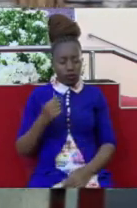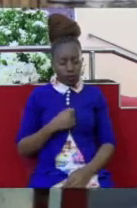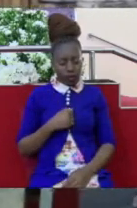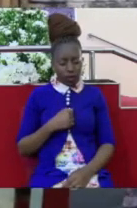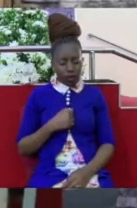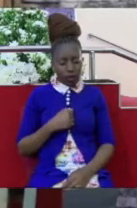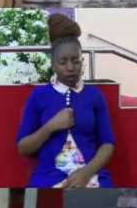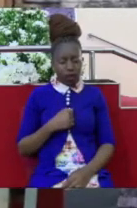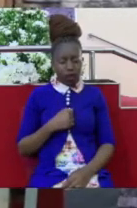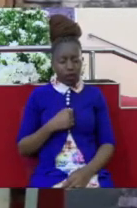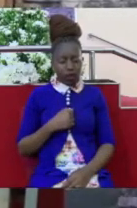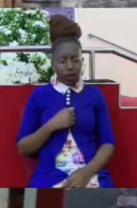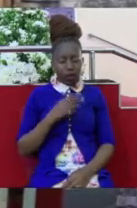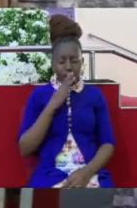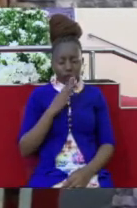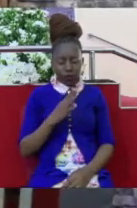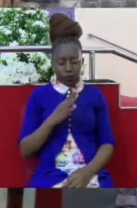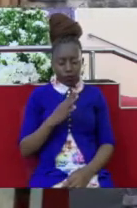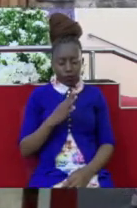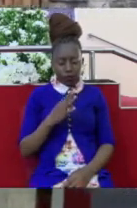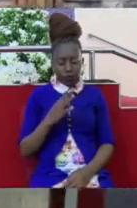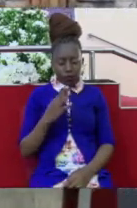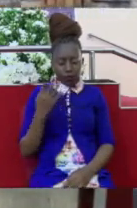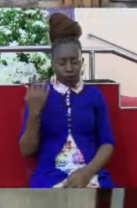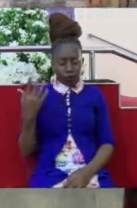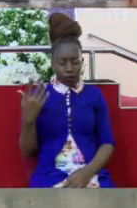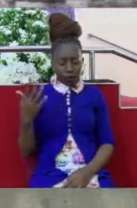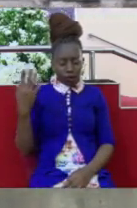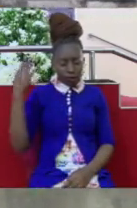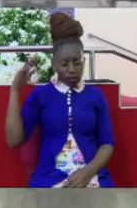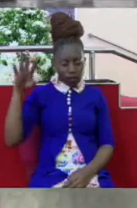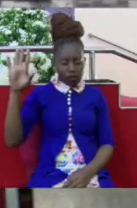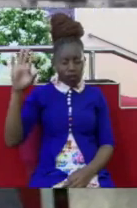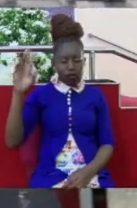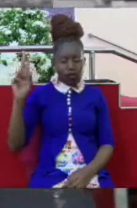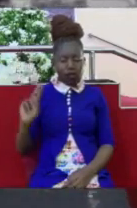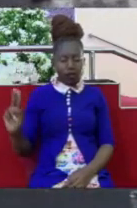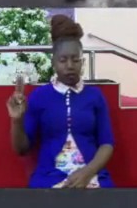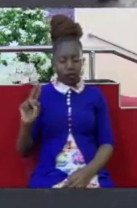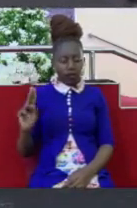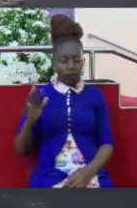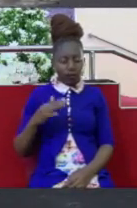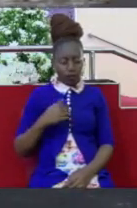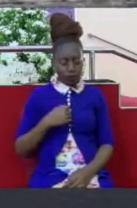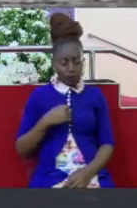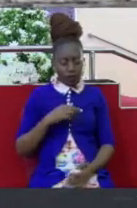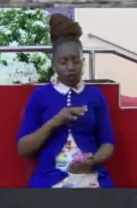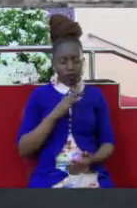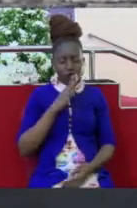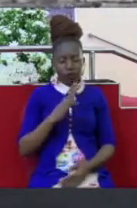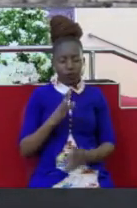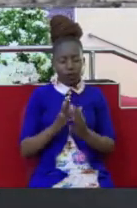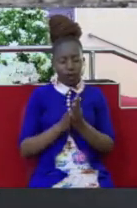your hand extended. To be your hand extended. Use me. Use me. To be the encouragement. To be the encouragement.